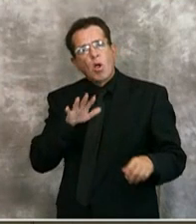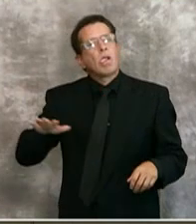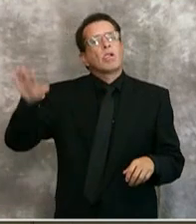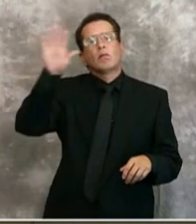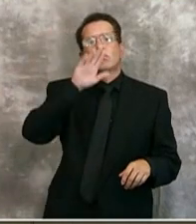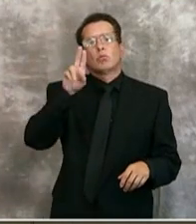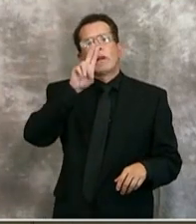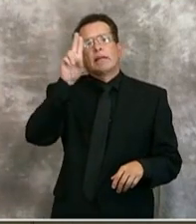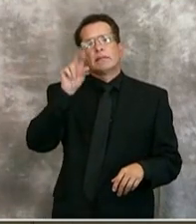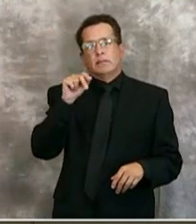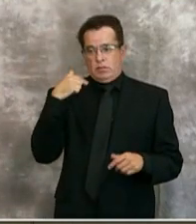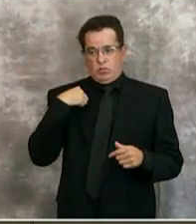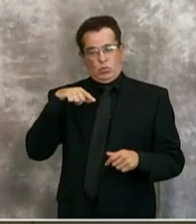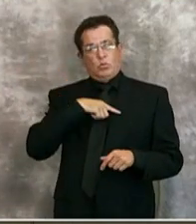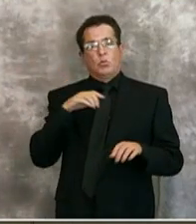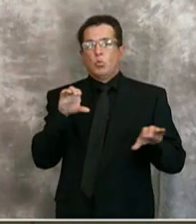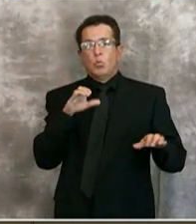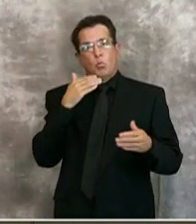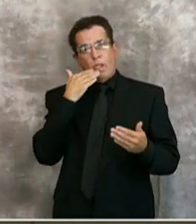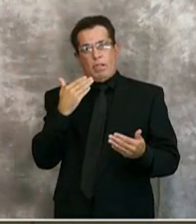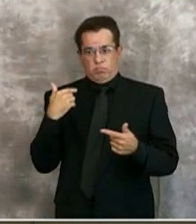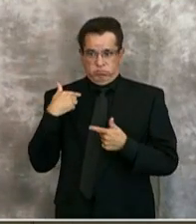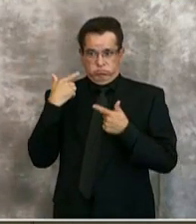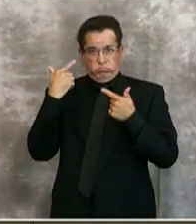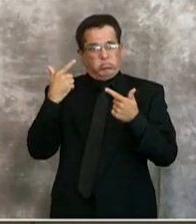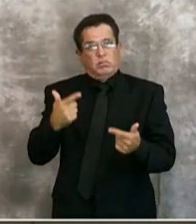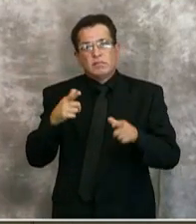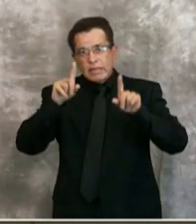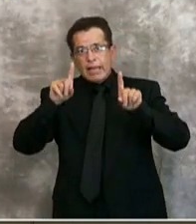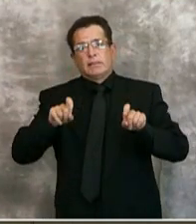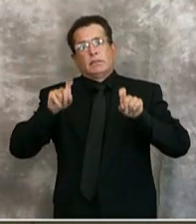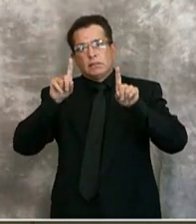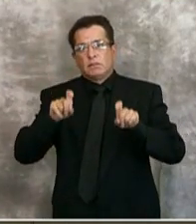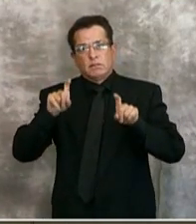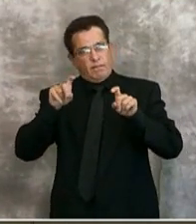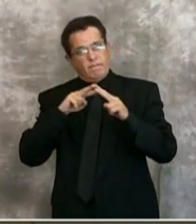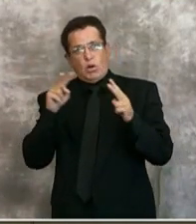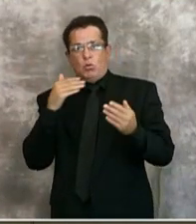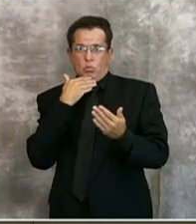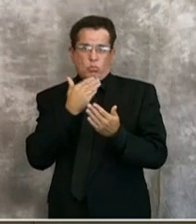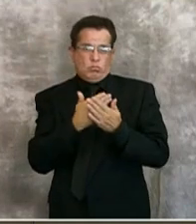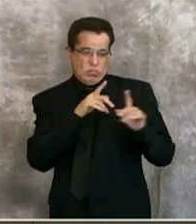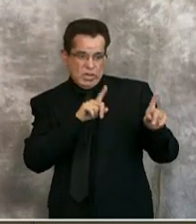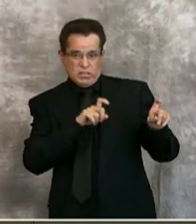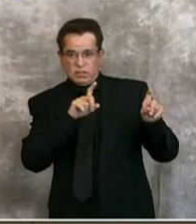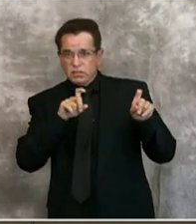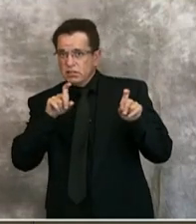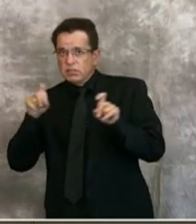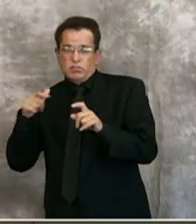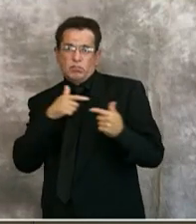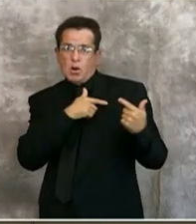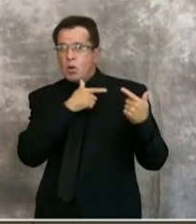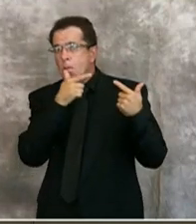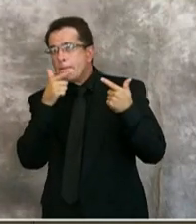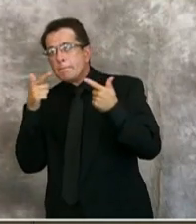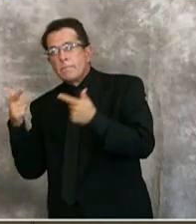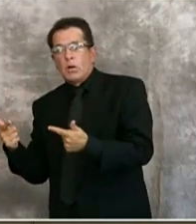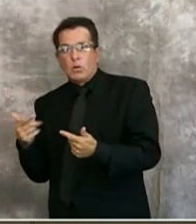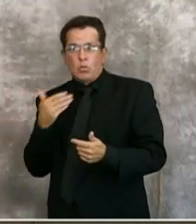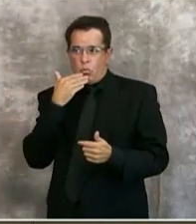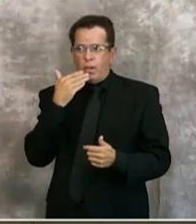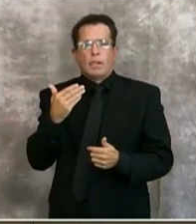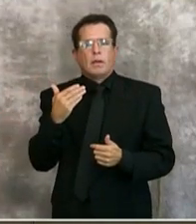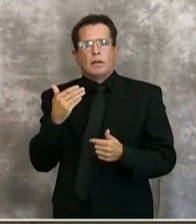were doing quite well in terms of testing throughout the community up to the point where